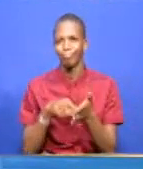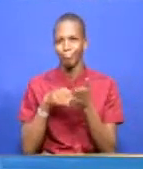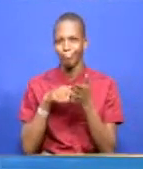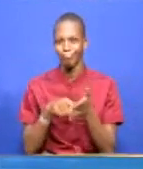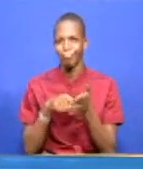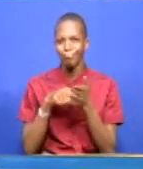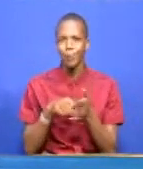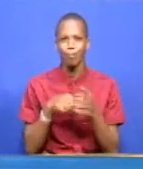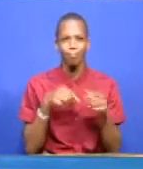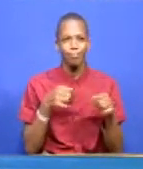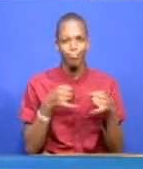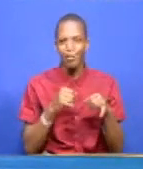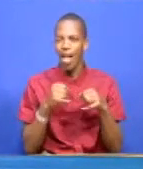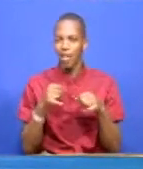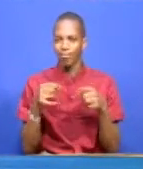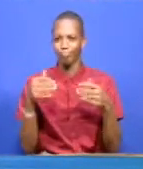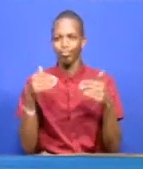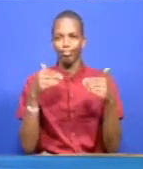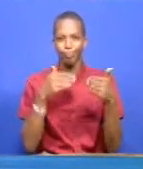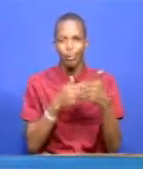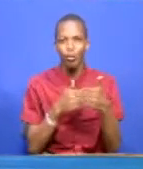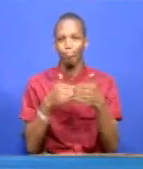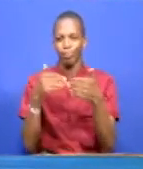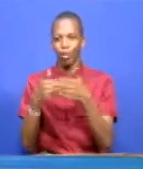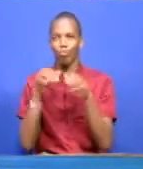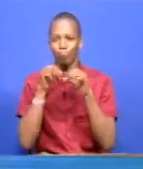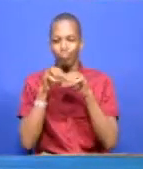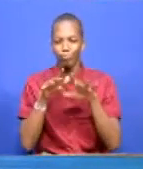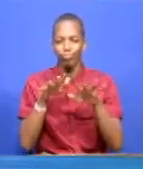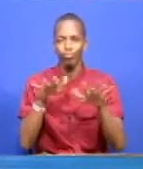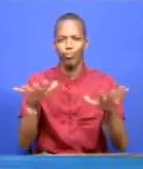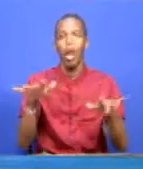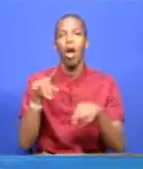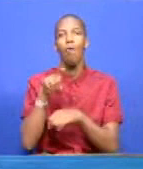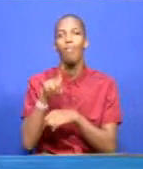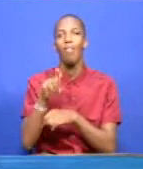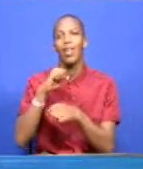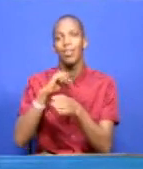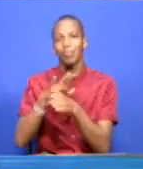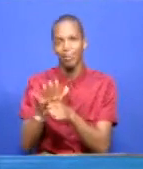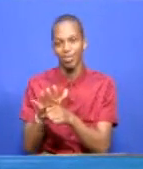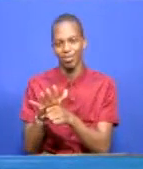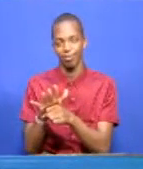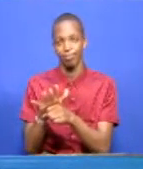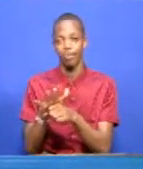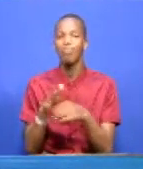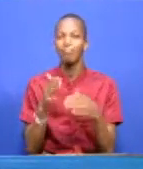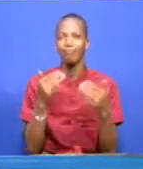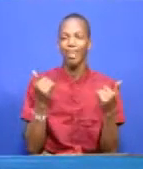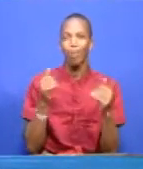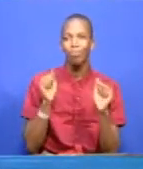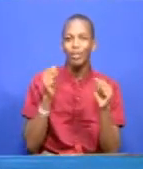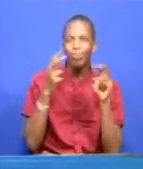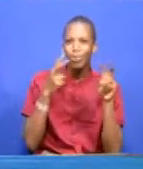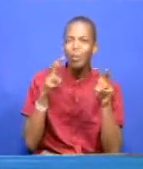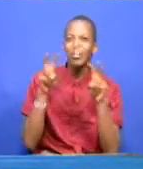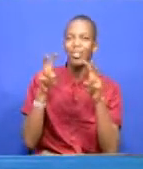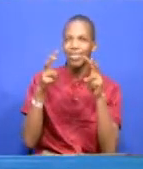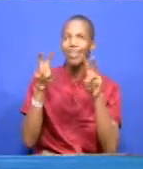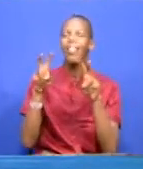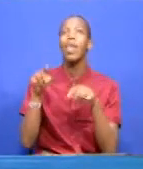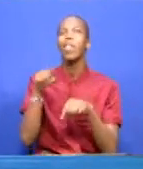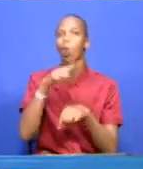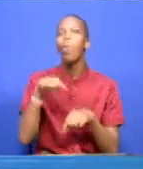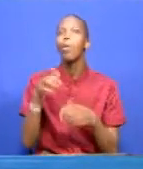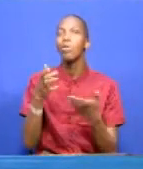of containing the spread of the virus. It is therefore more and more evident that we all need to join hands and